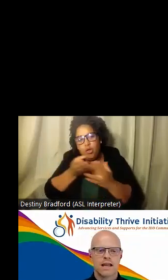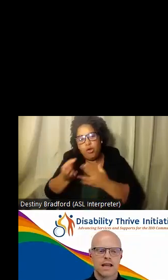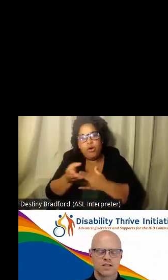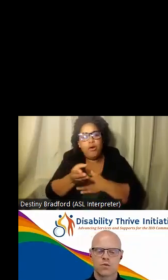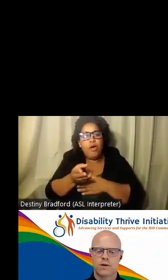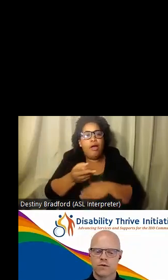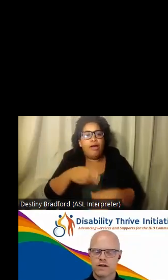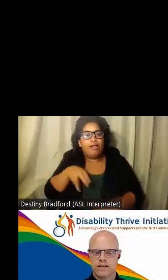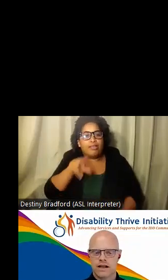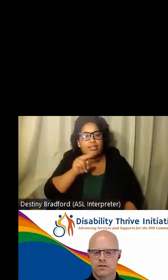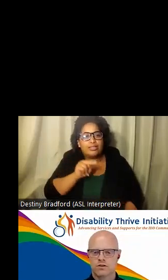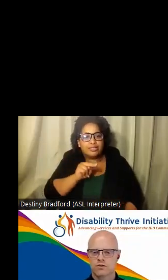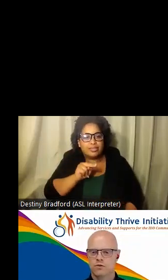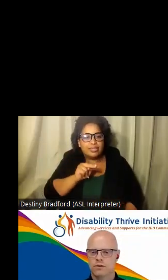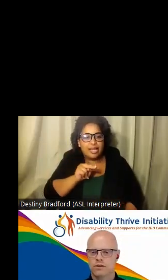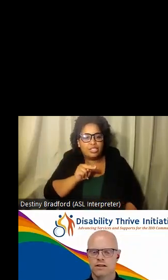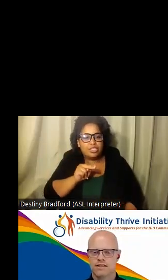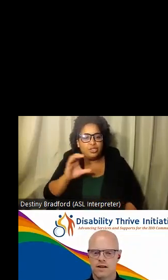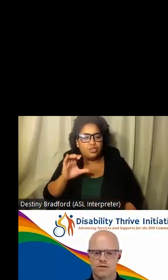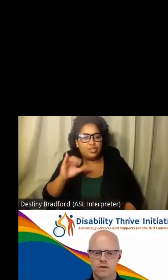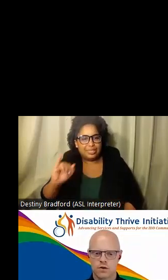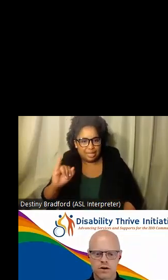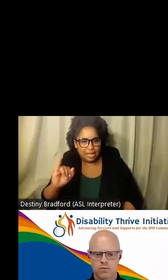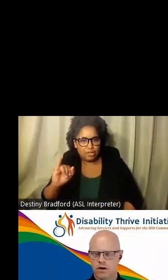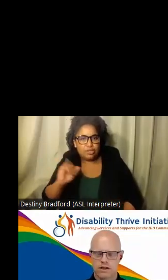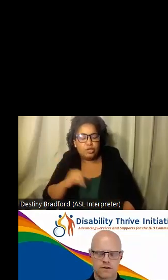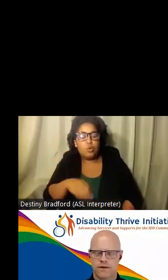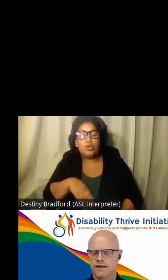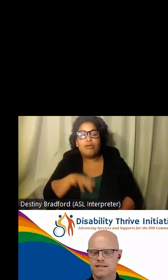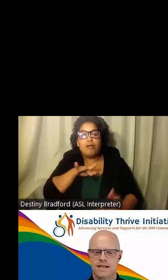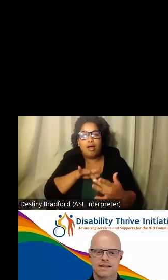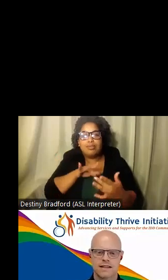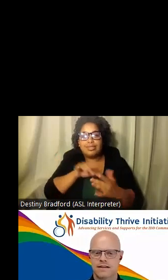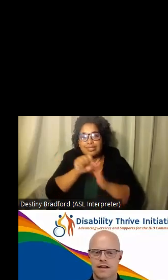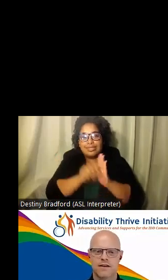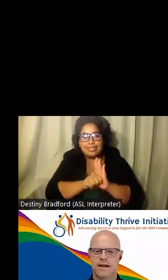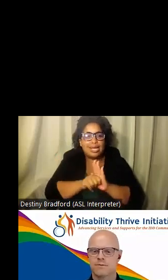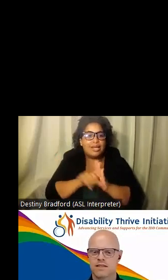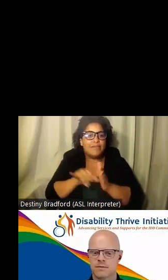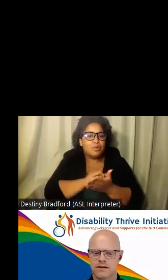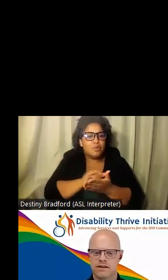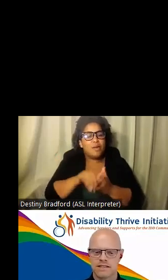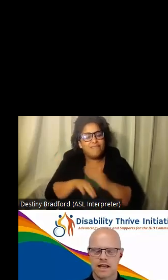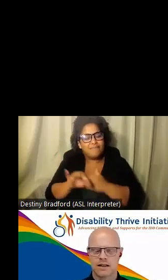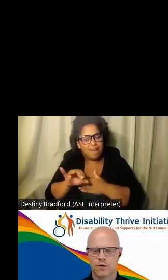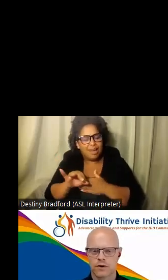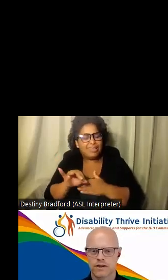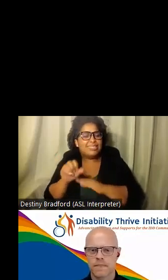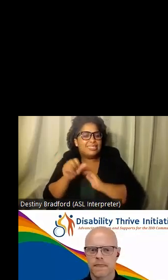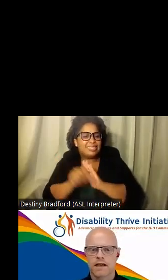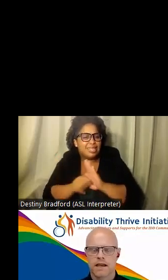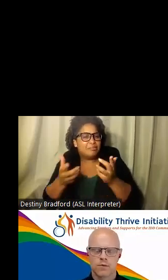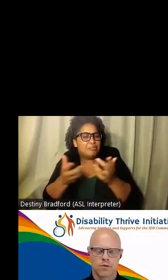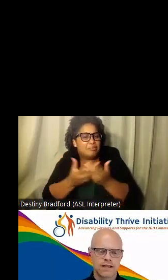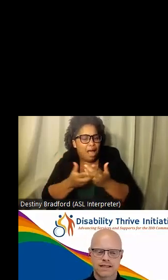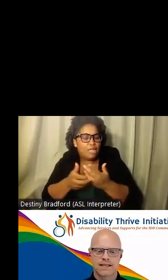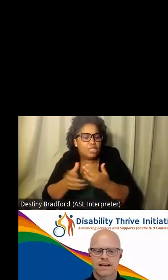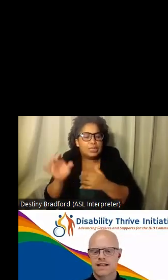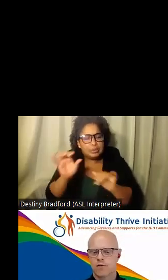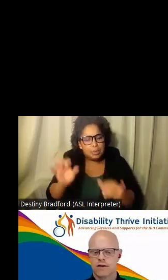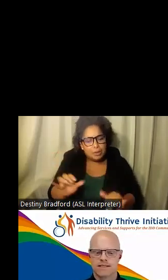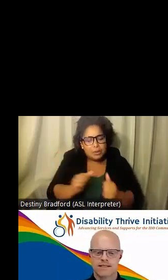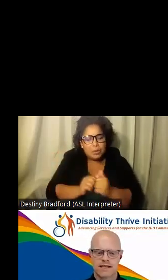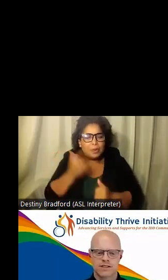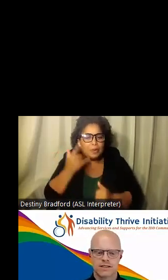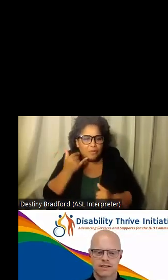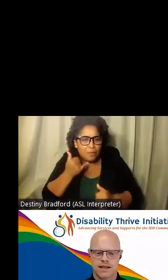indicators. And so we've reached out to the state of New York, wanted to find a state that kind of had some similarities to California. And we're really excited